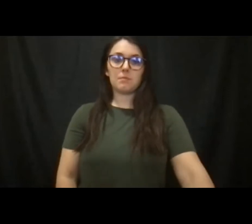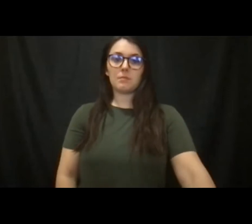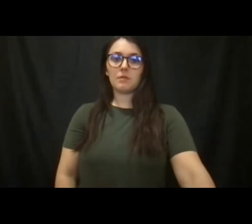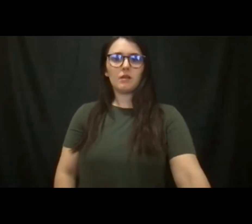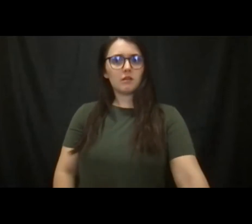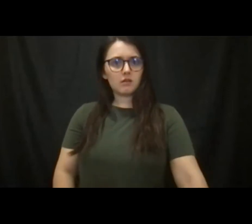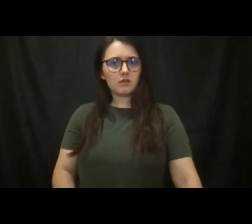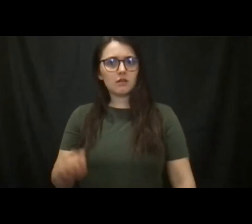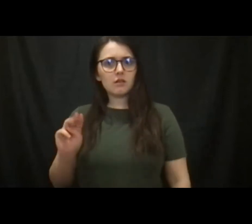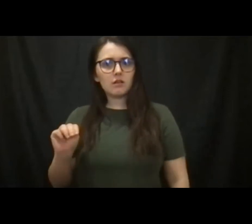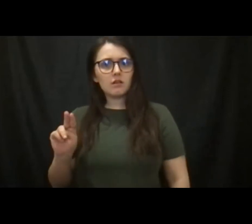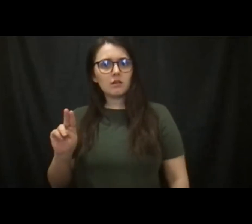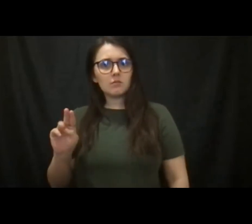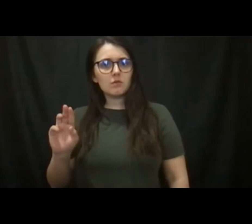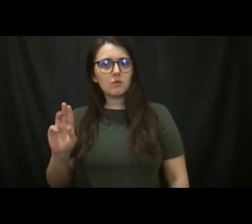Mohammed, do you have a question?